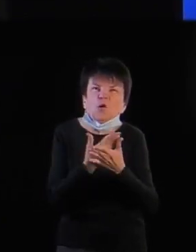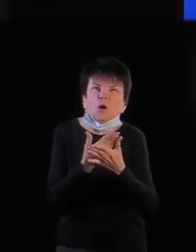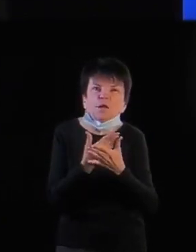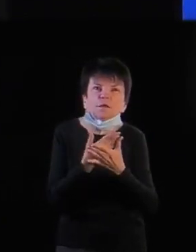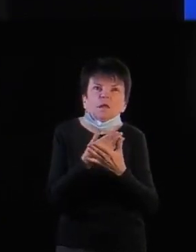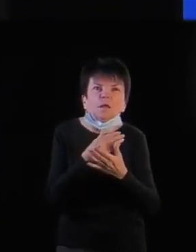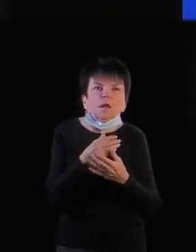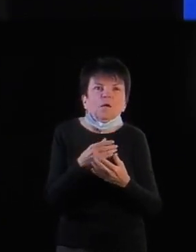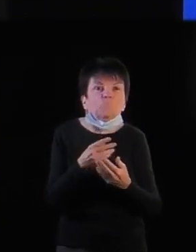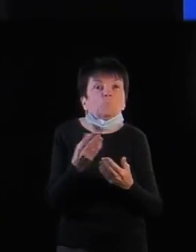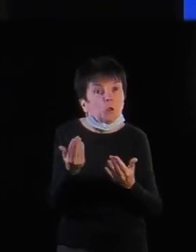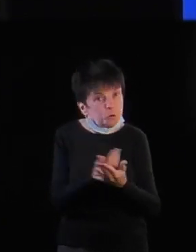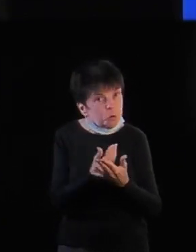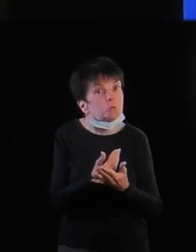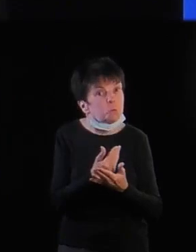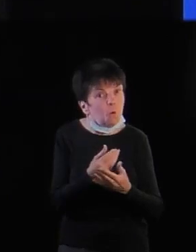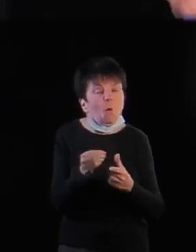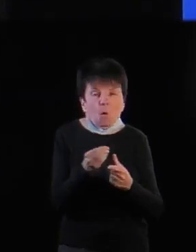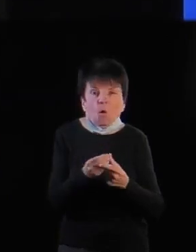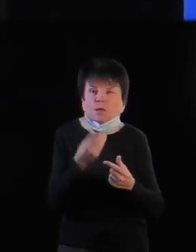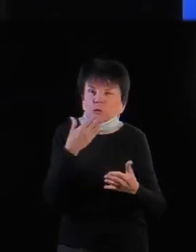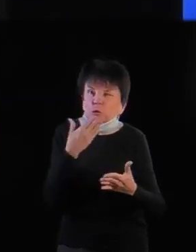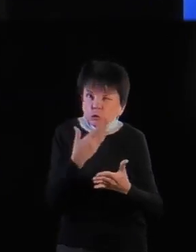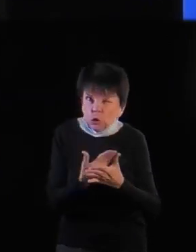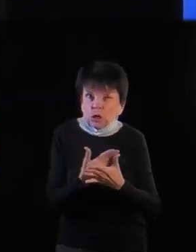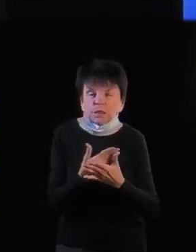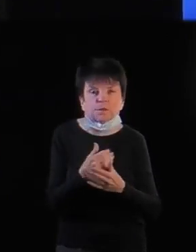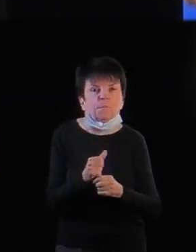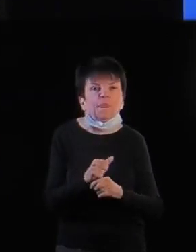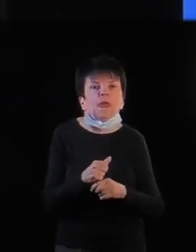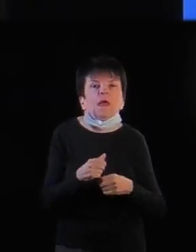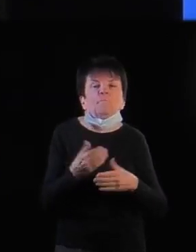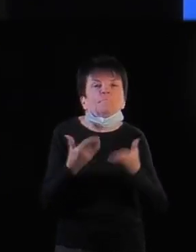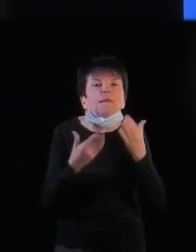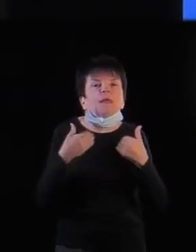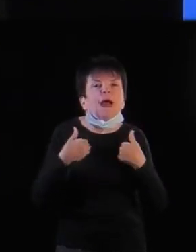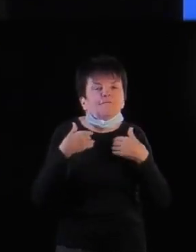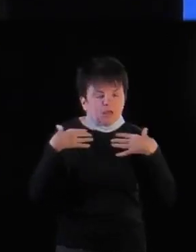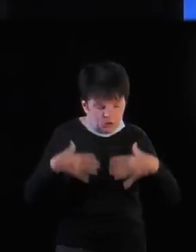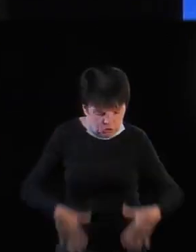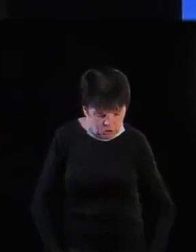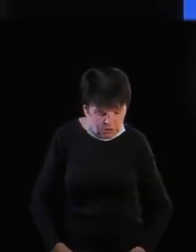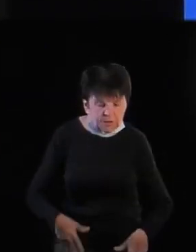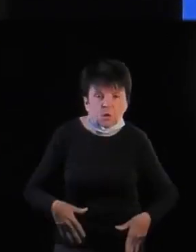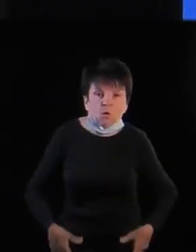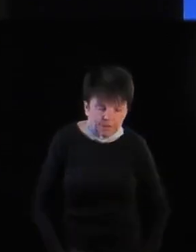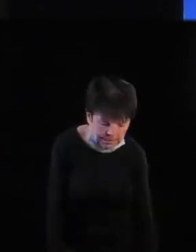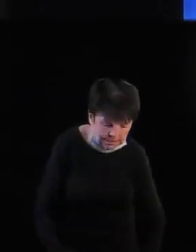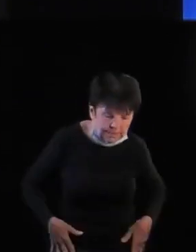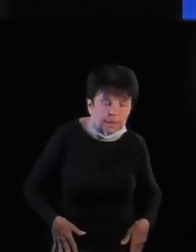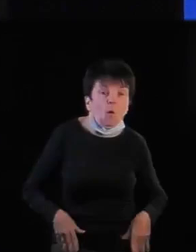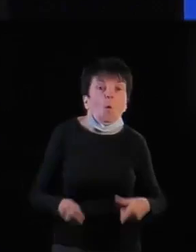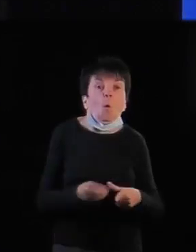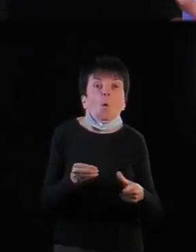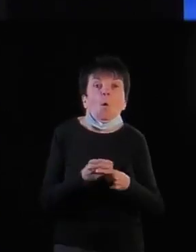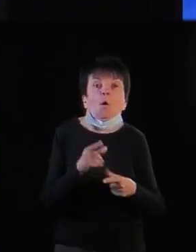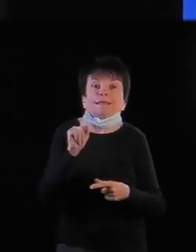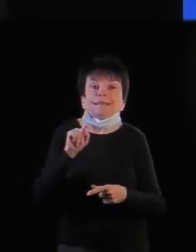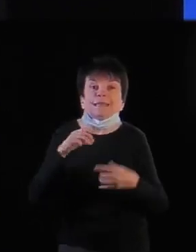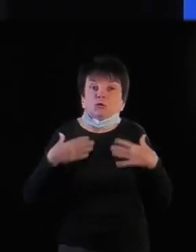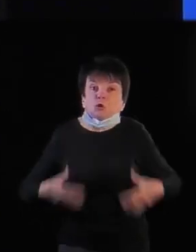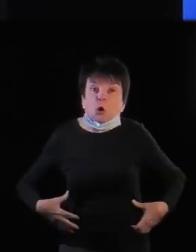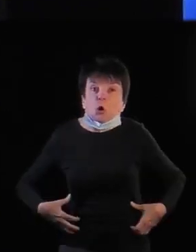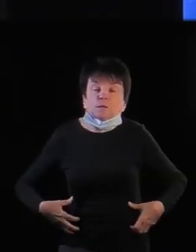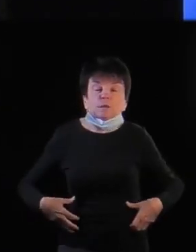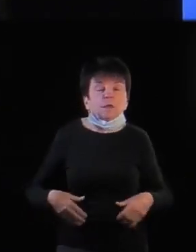Every year we go through tons of clothing. You may have jeans, you may have jackets, You may even have some t-shirts that you haven't worn